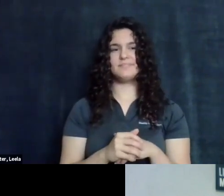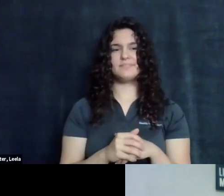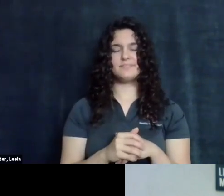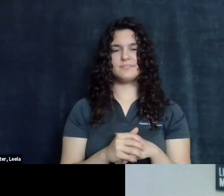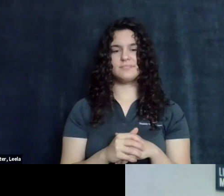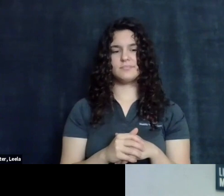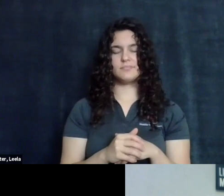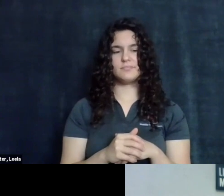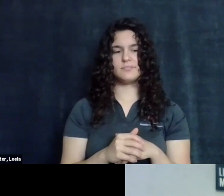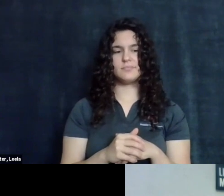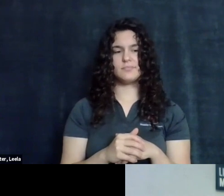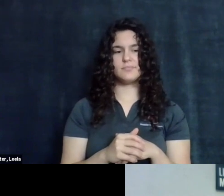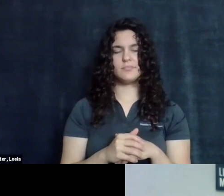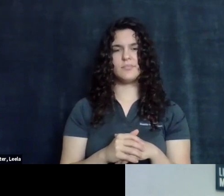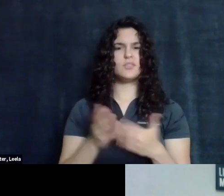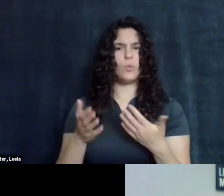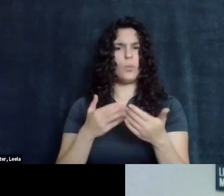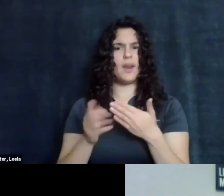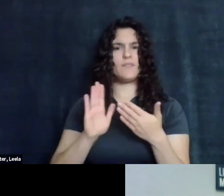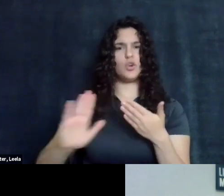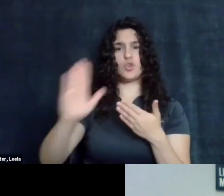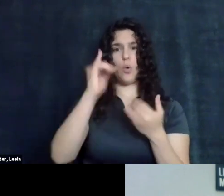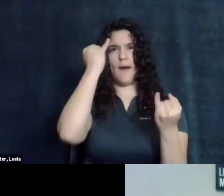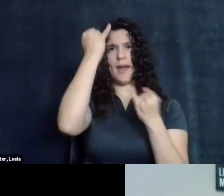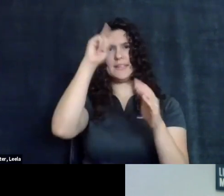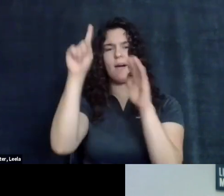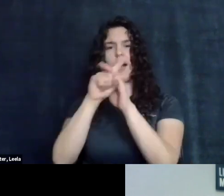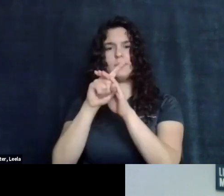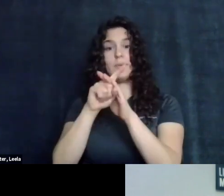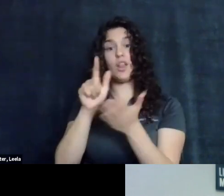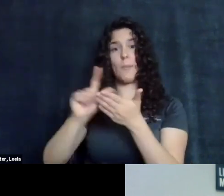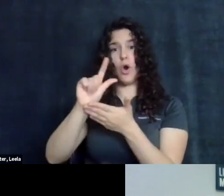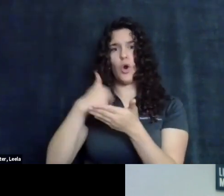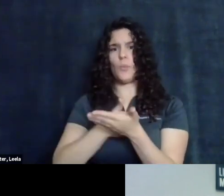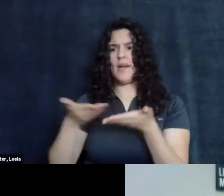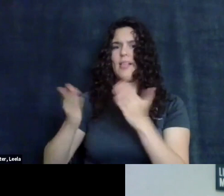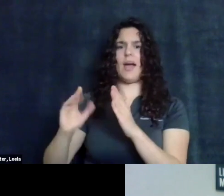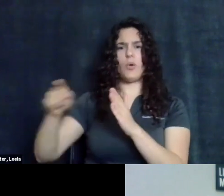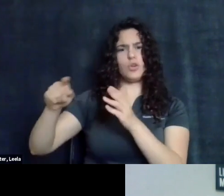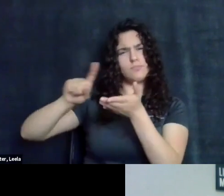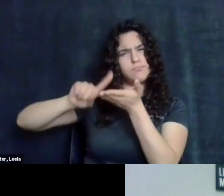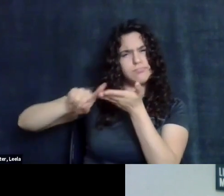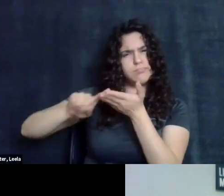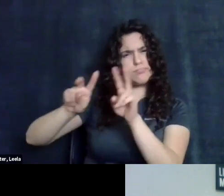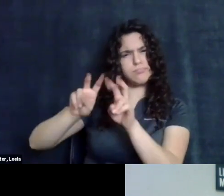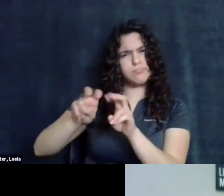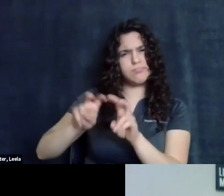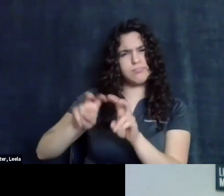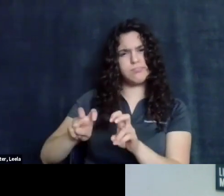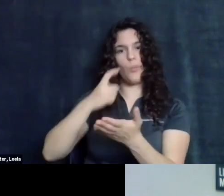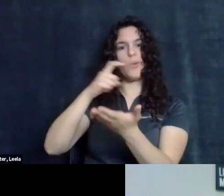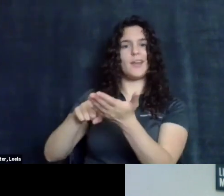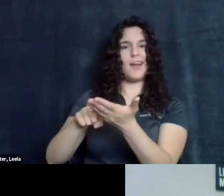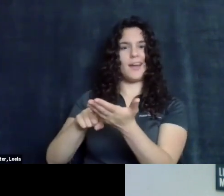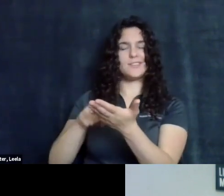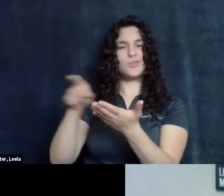preferences, your ideas that get recognized at Lamar, and that gives you a big incentive in doing these